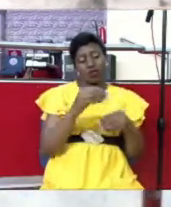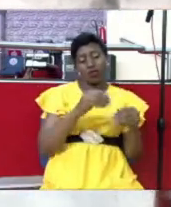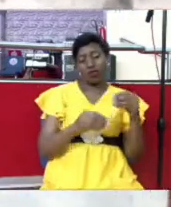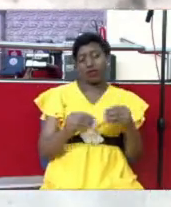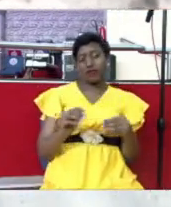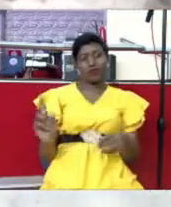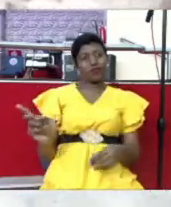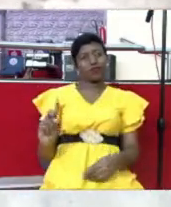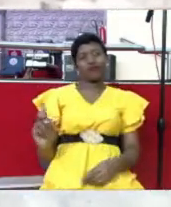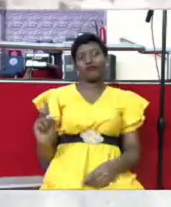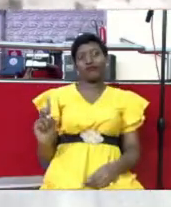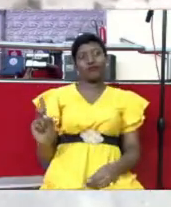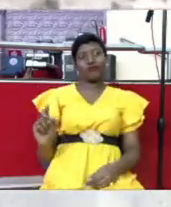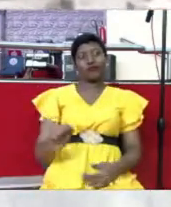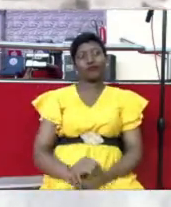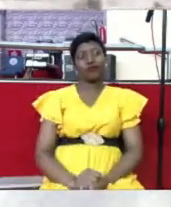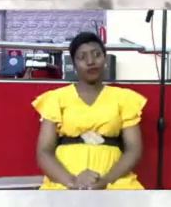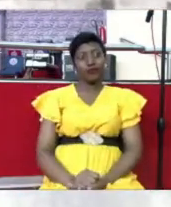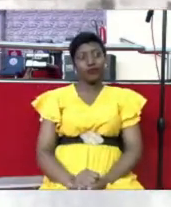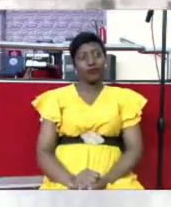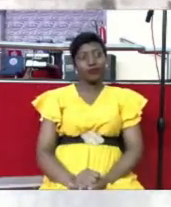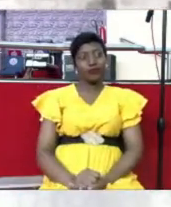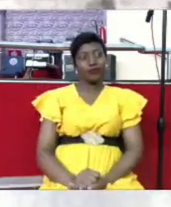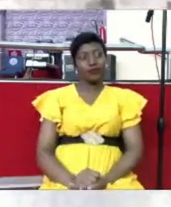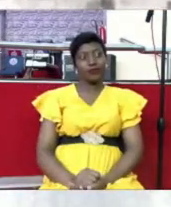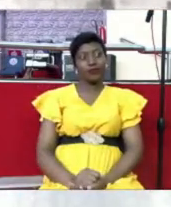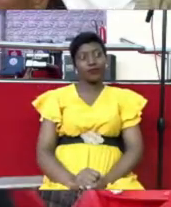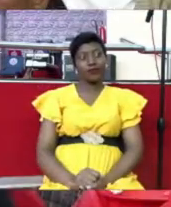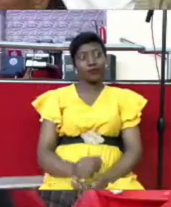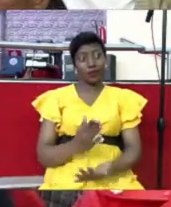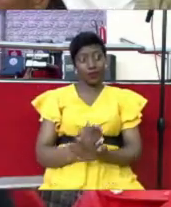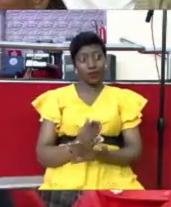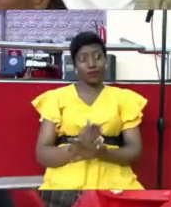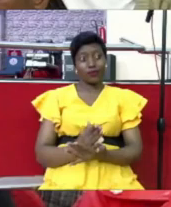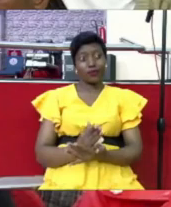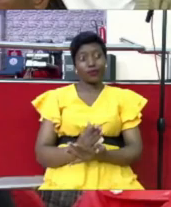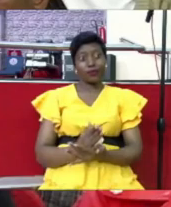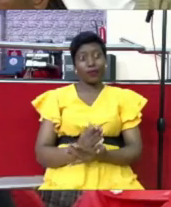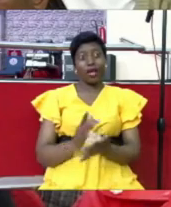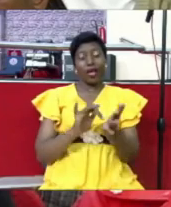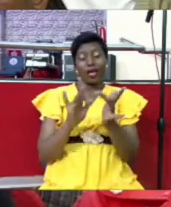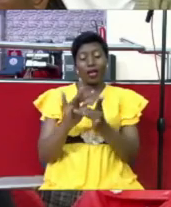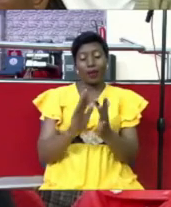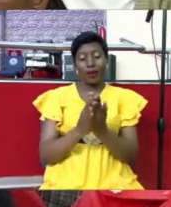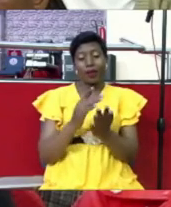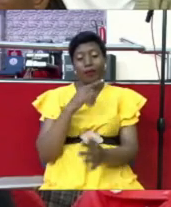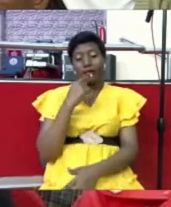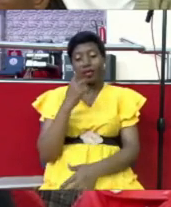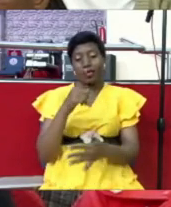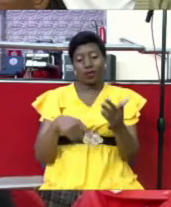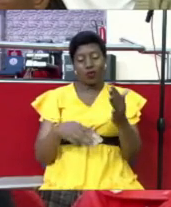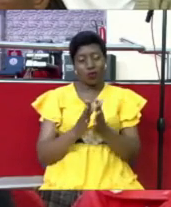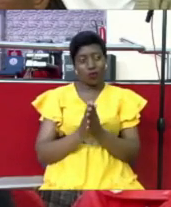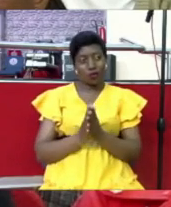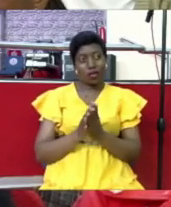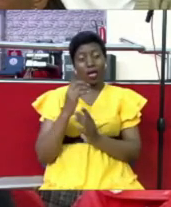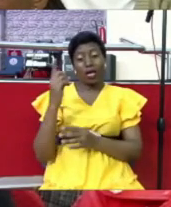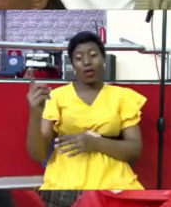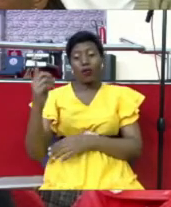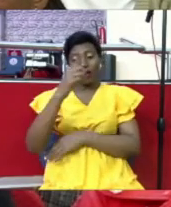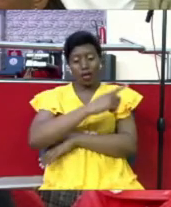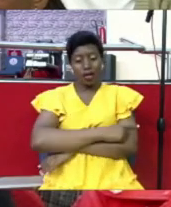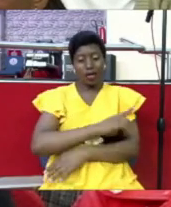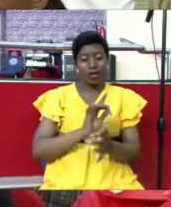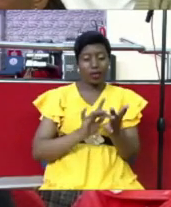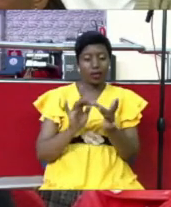bila kushurutishwa, basi hatungehitaji mkusanyiko kama ule. The Bible says one time Jesus was seated at the